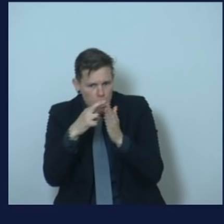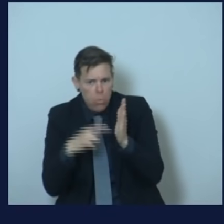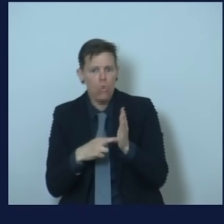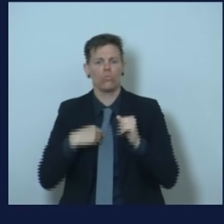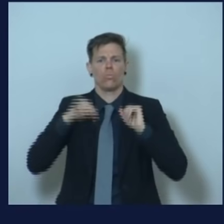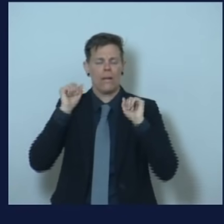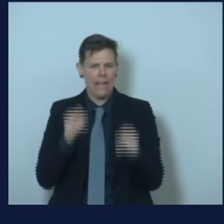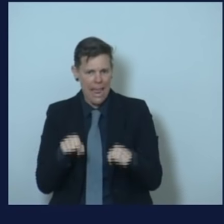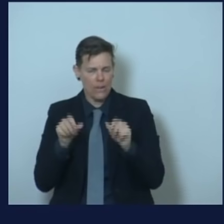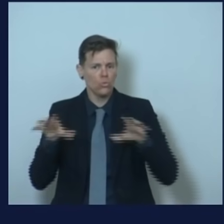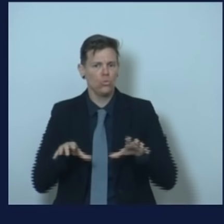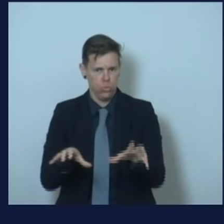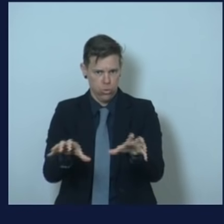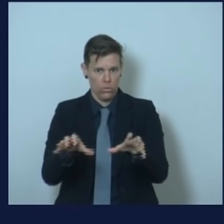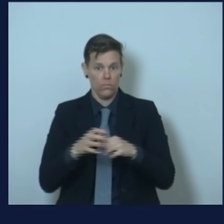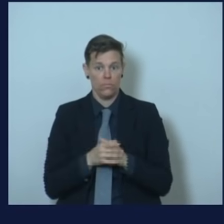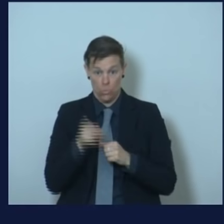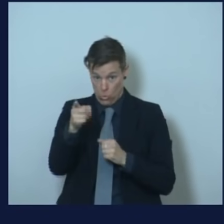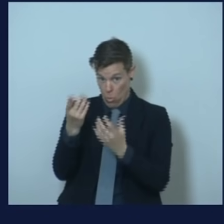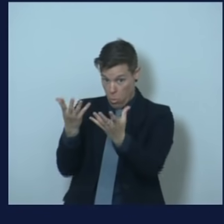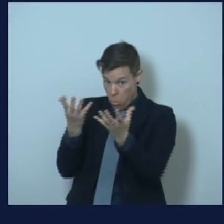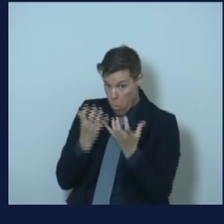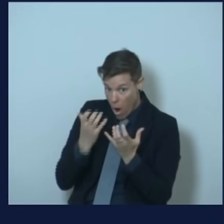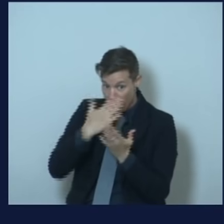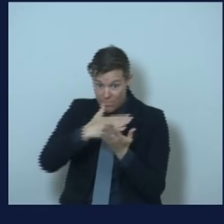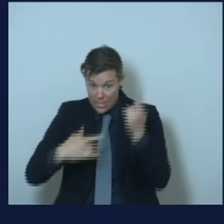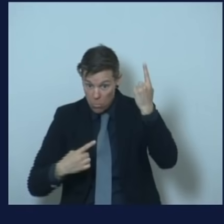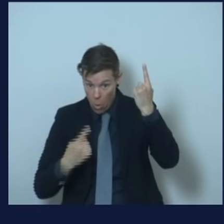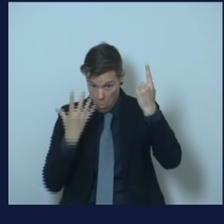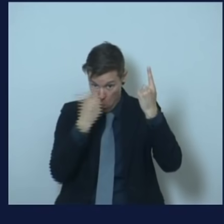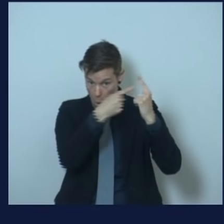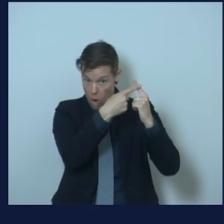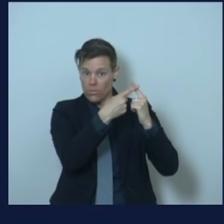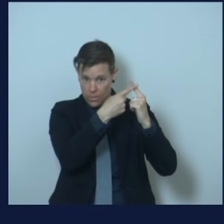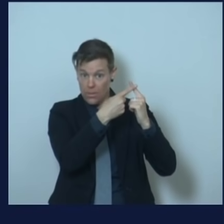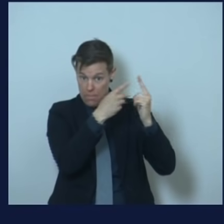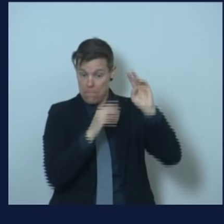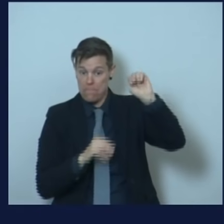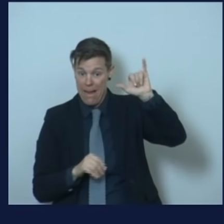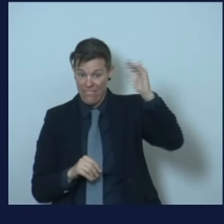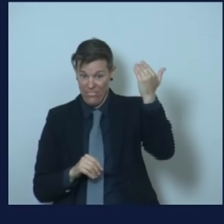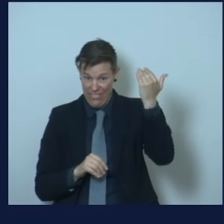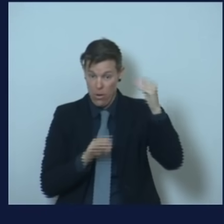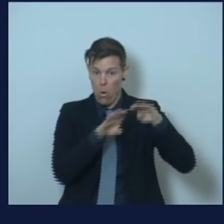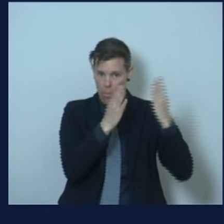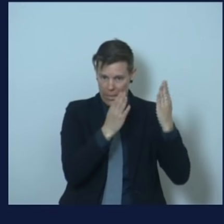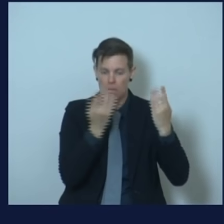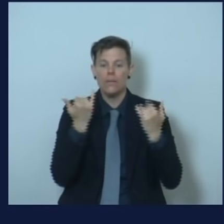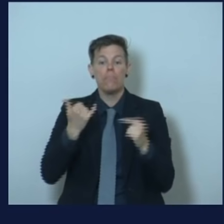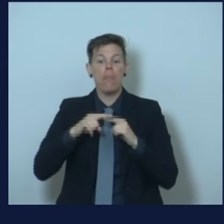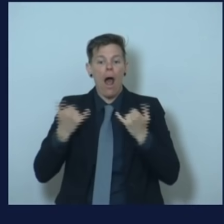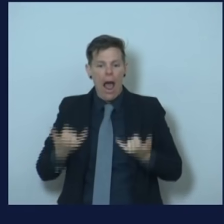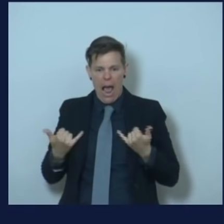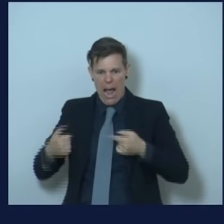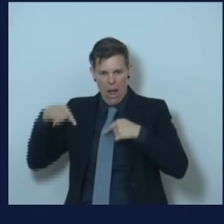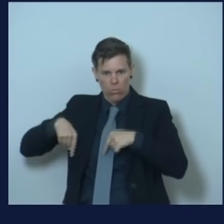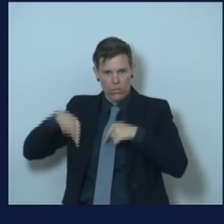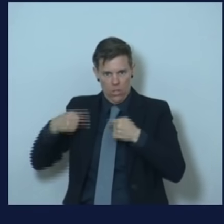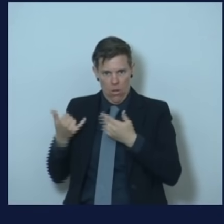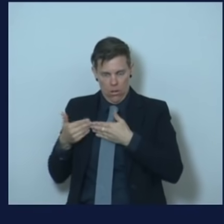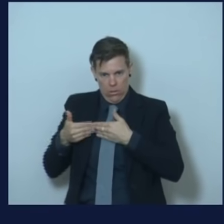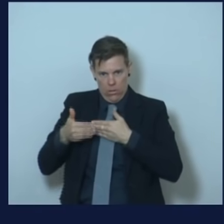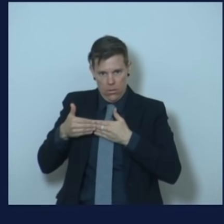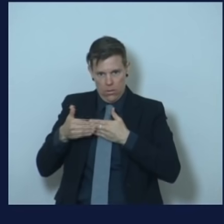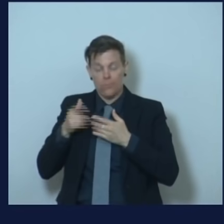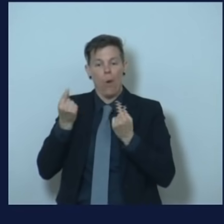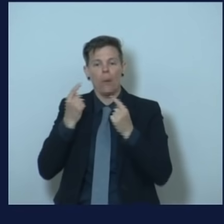for phase one, which is mid-May, we make that decision based on the data. The data will